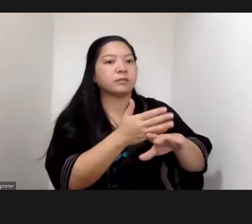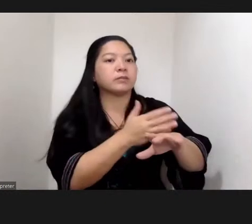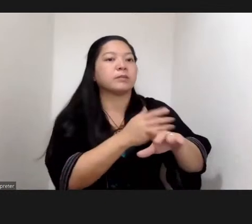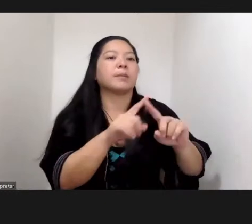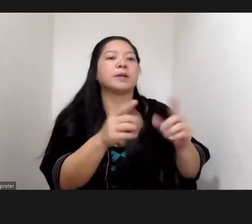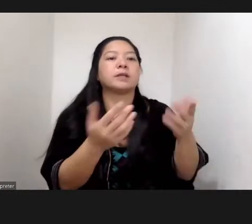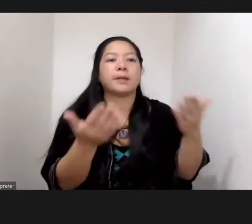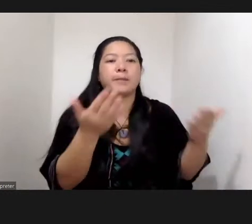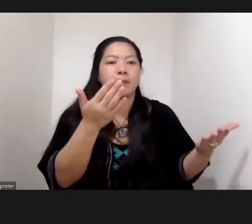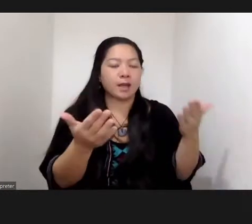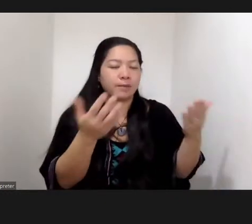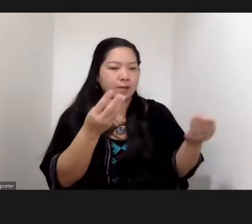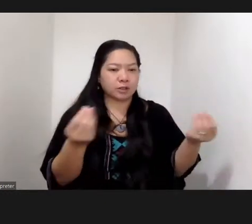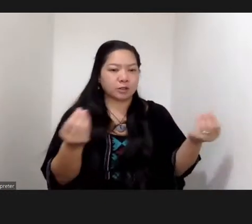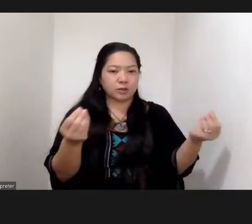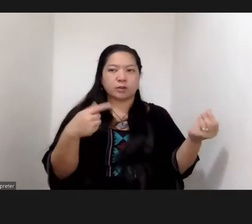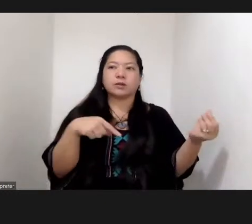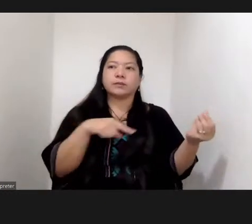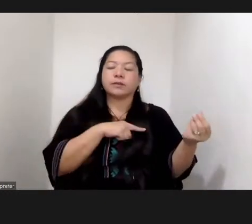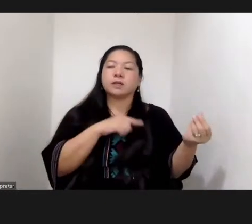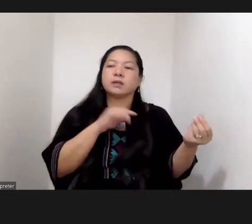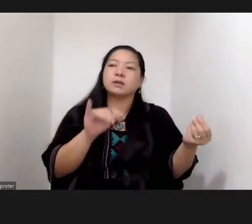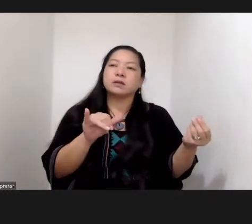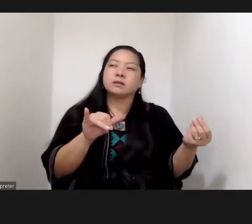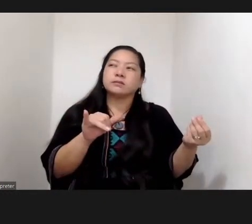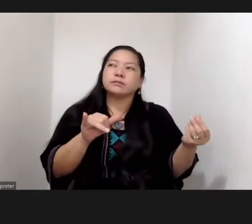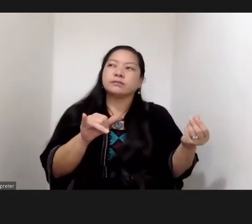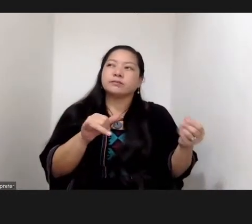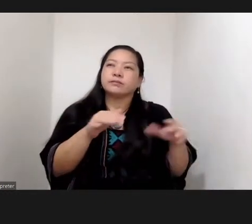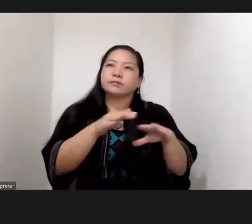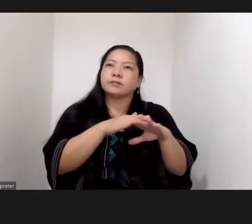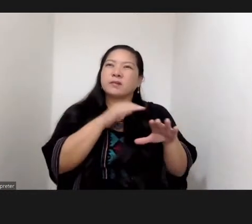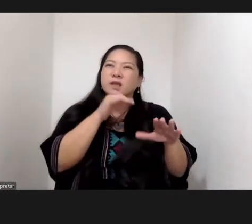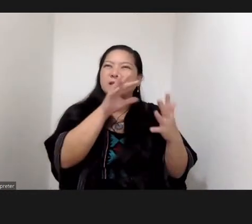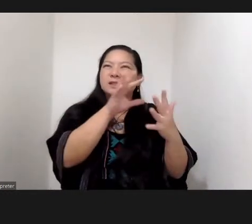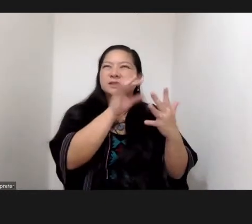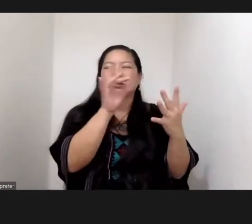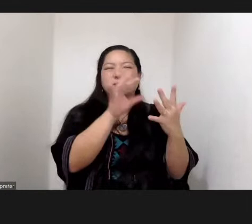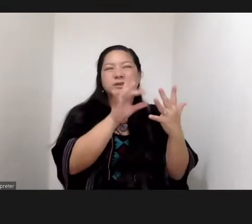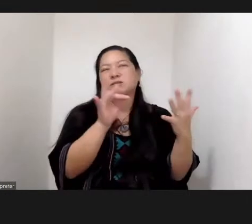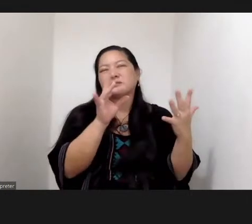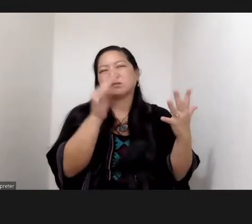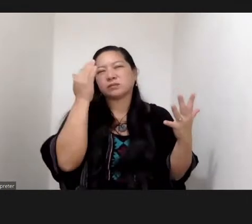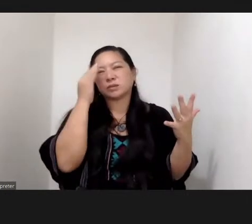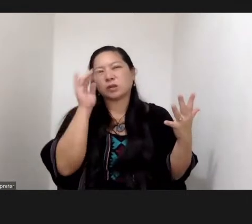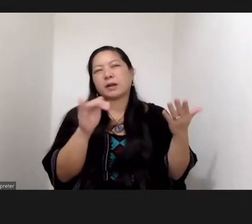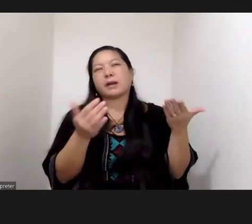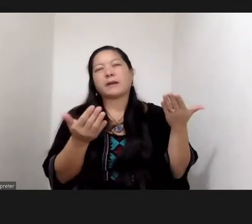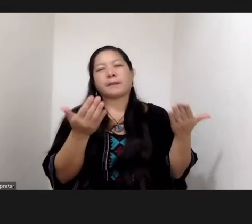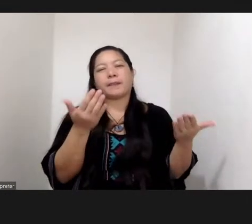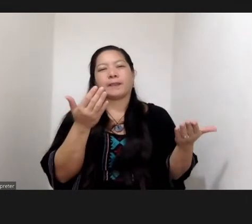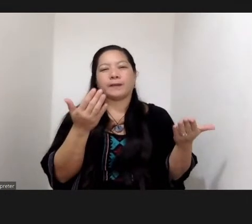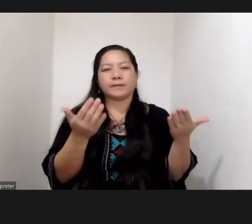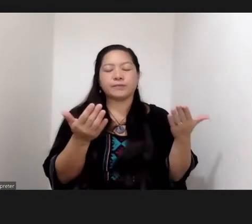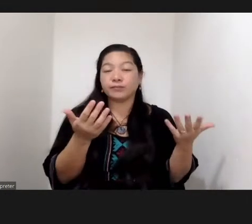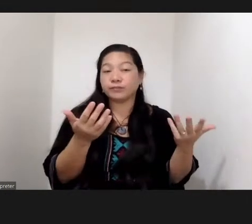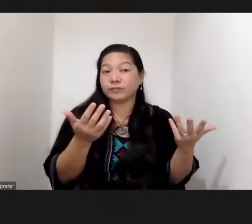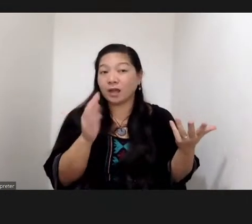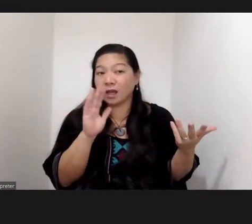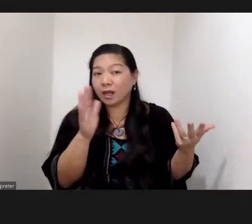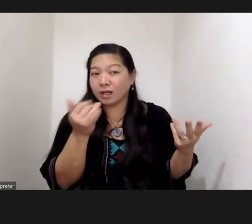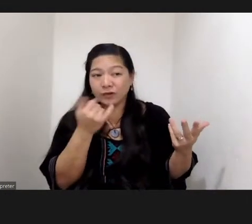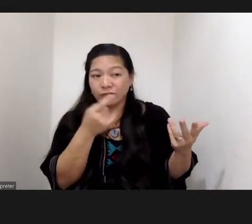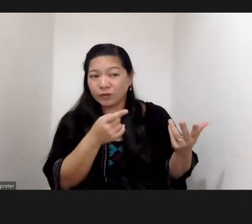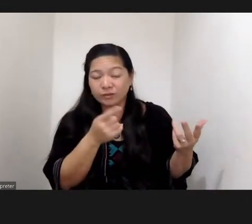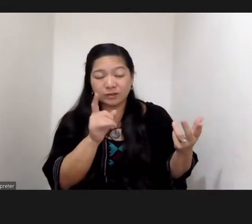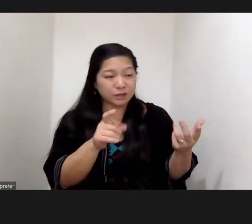the situation that gradual isn't the choice. That it may be, hey, you guys, we need to do